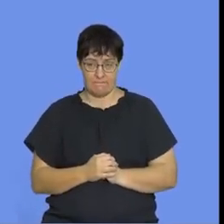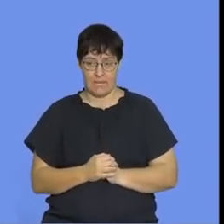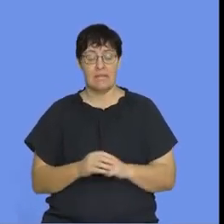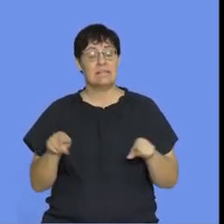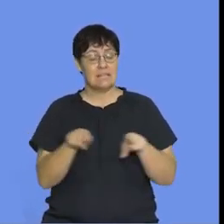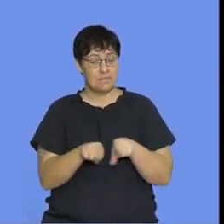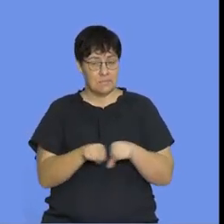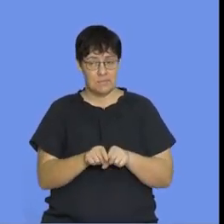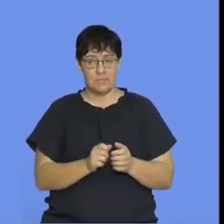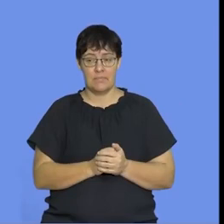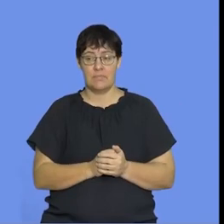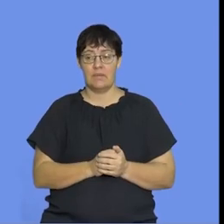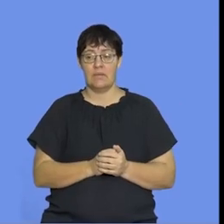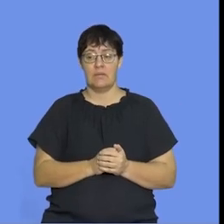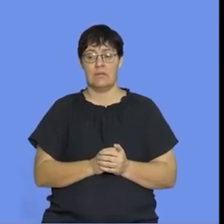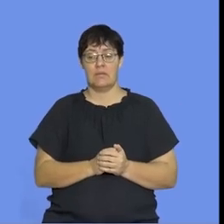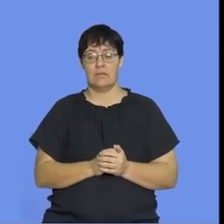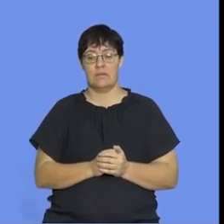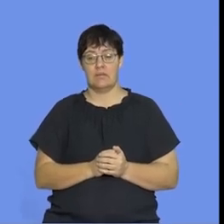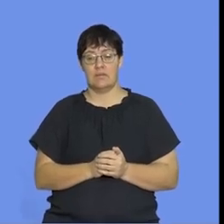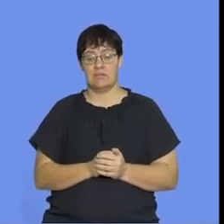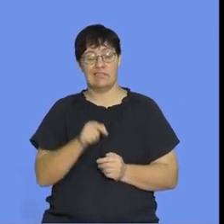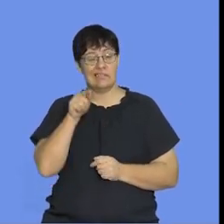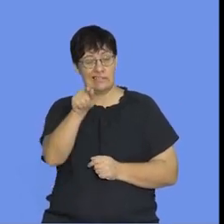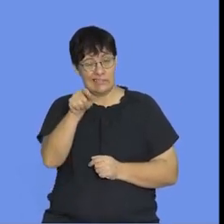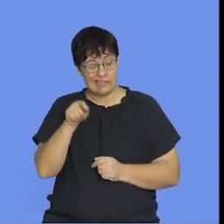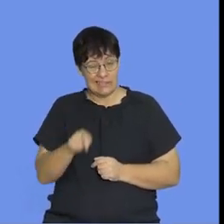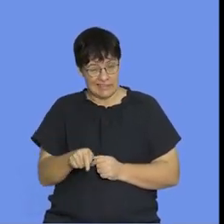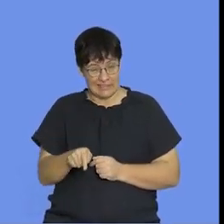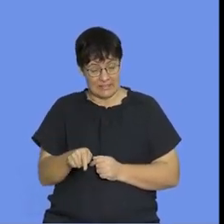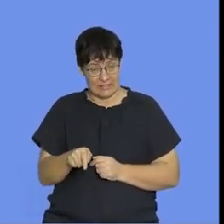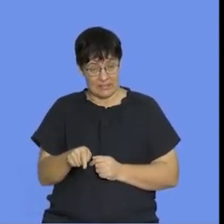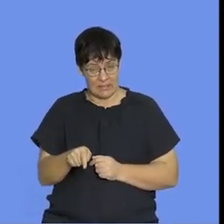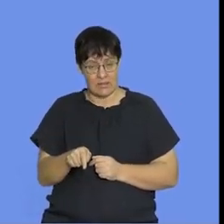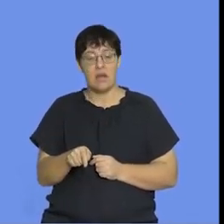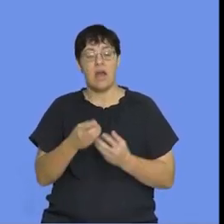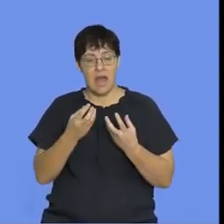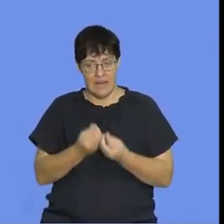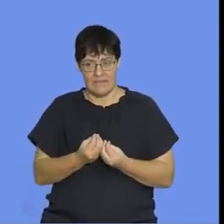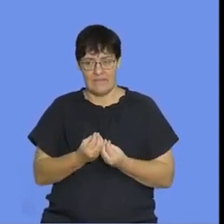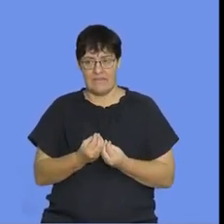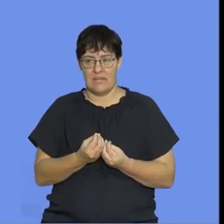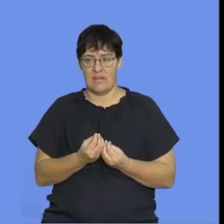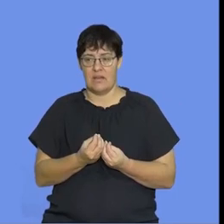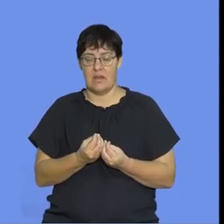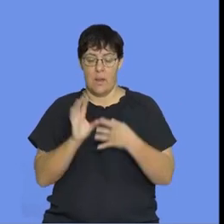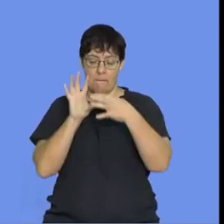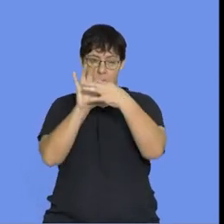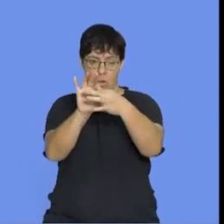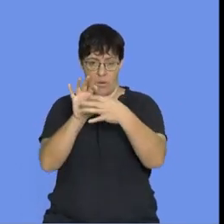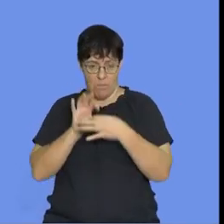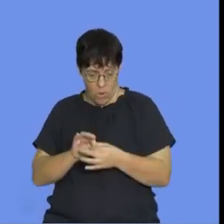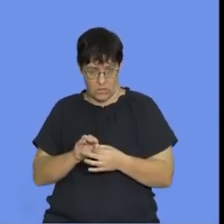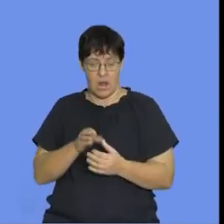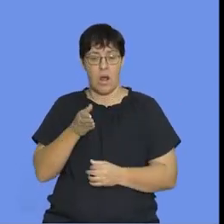also, what is important is that these reactants actually have got some bonds within them. Now, these bonds